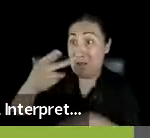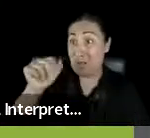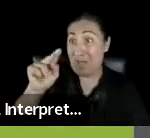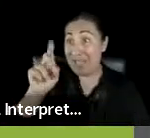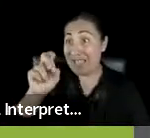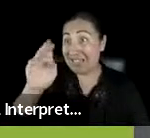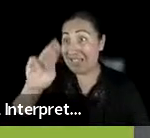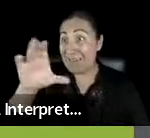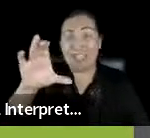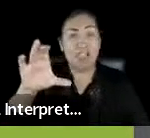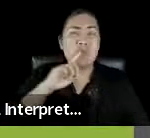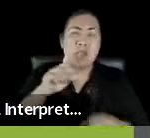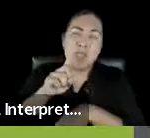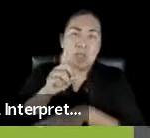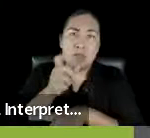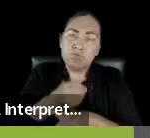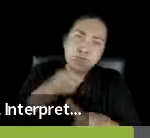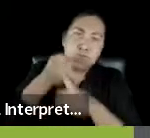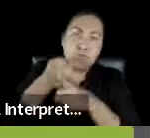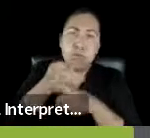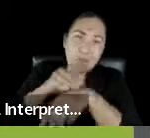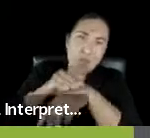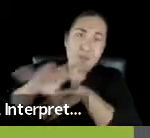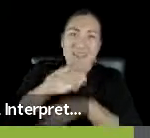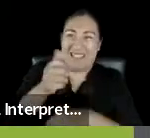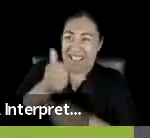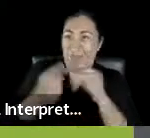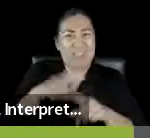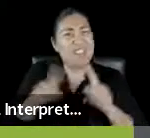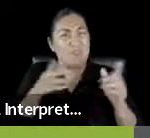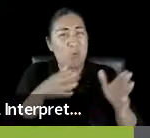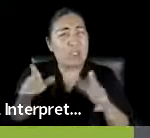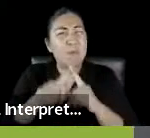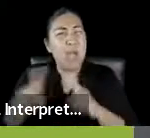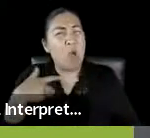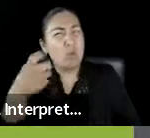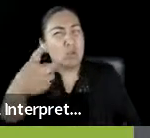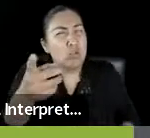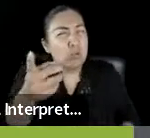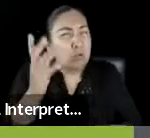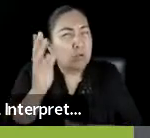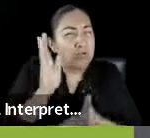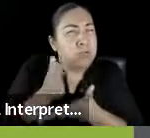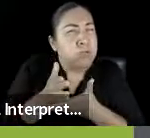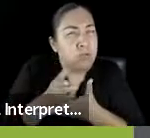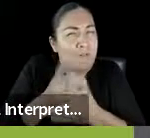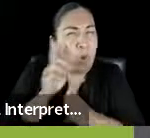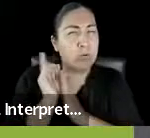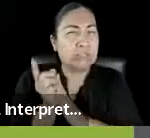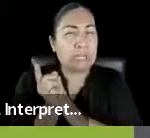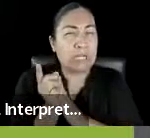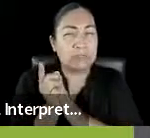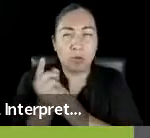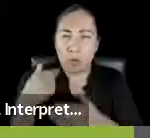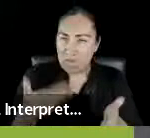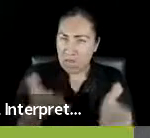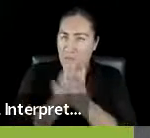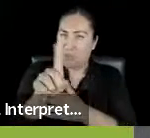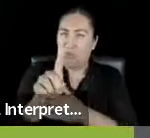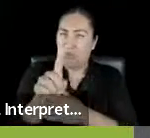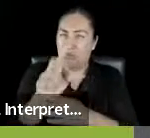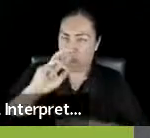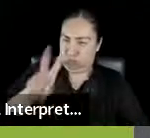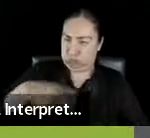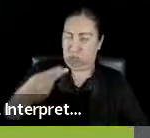ways, but I want you to take a breath. I want you to pause. And just for 1 second, we ask that you put yourself in the shoes of our deaf and hard of